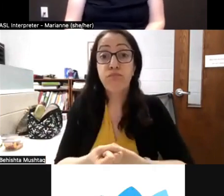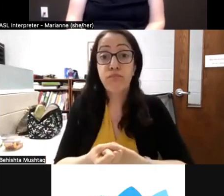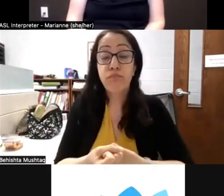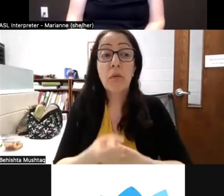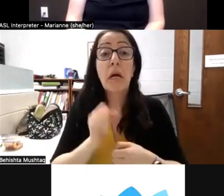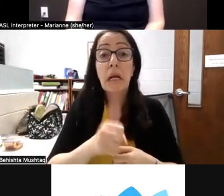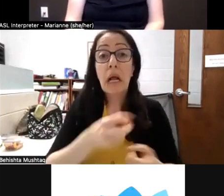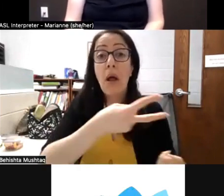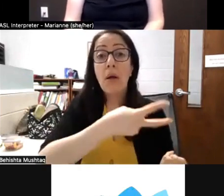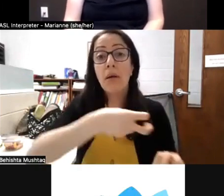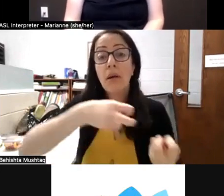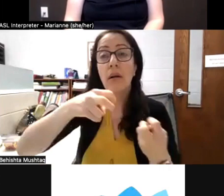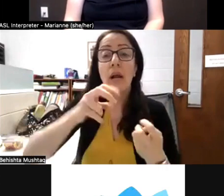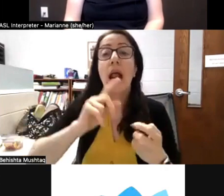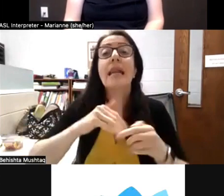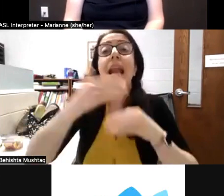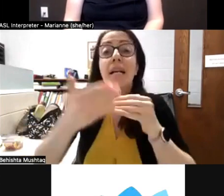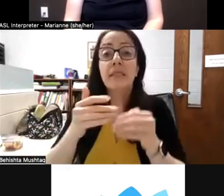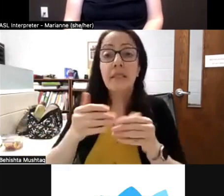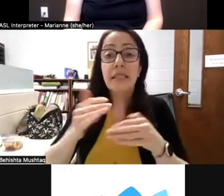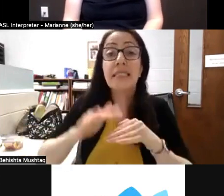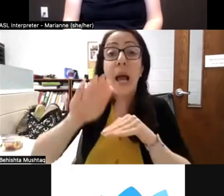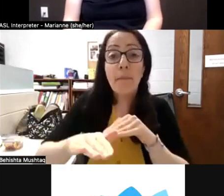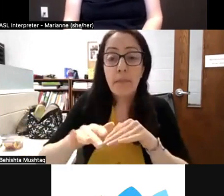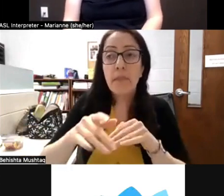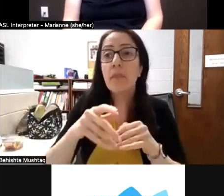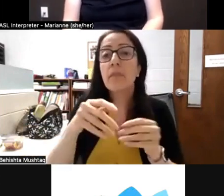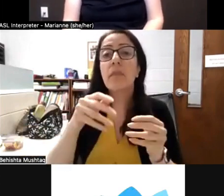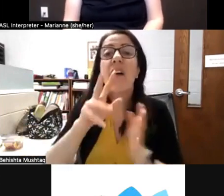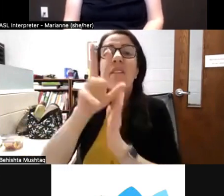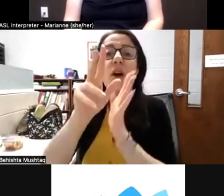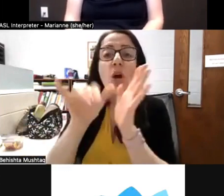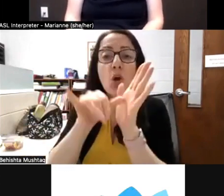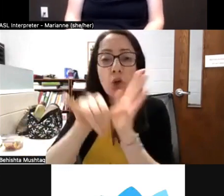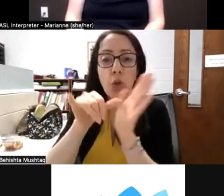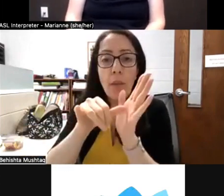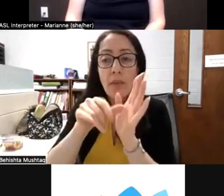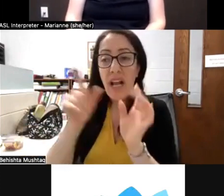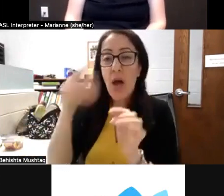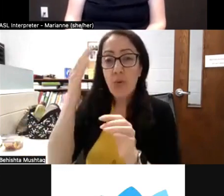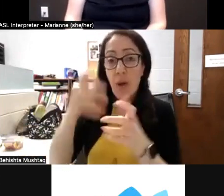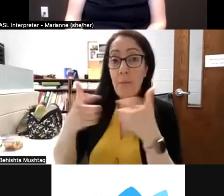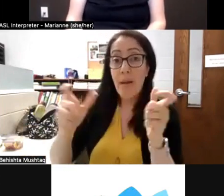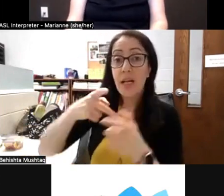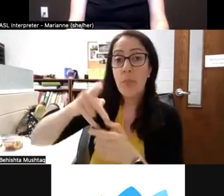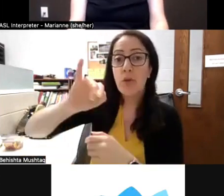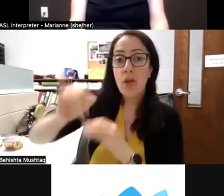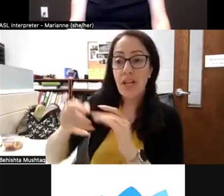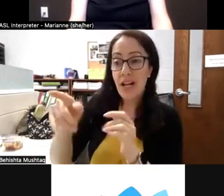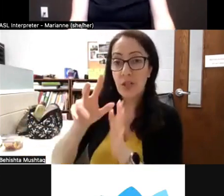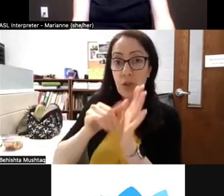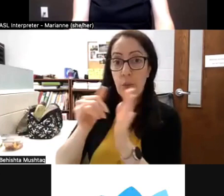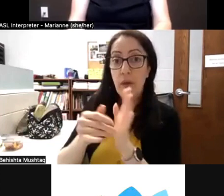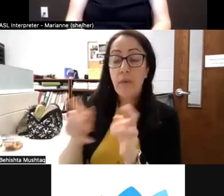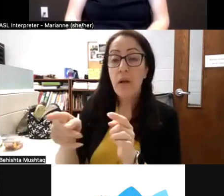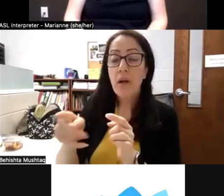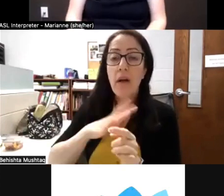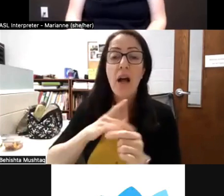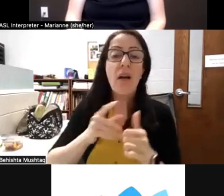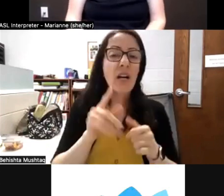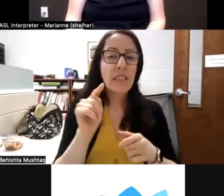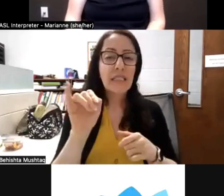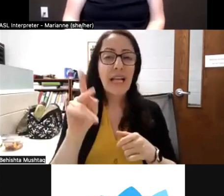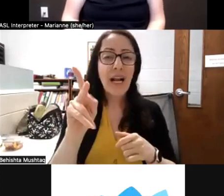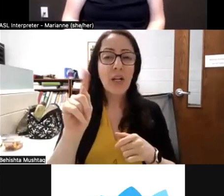basic videos. But as they develop confidence, they can take it to the next level and do YouTube.